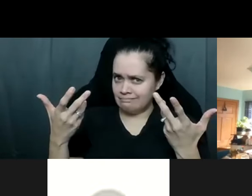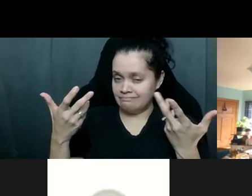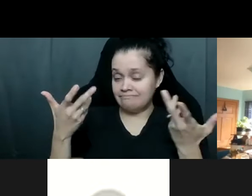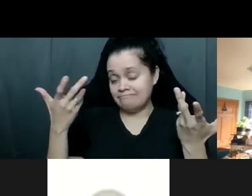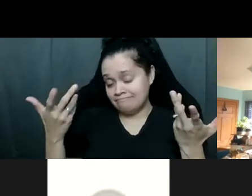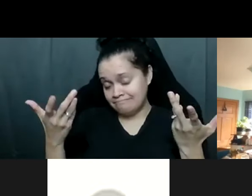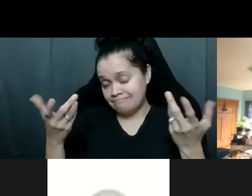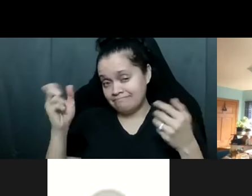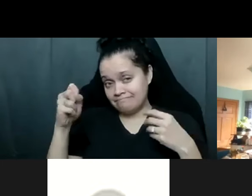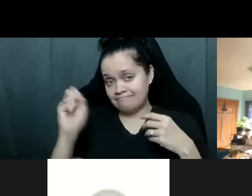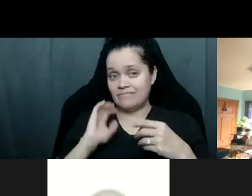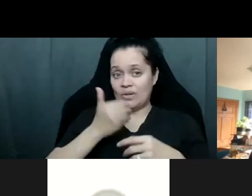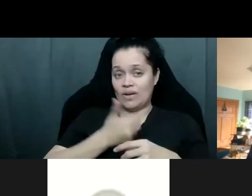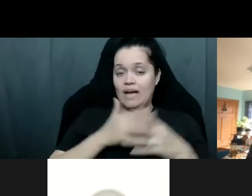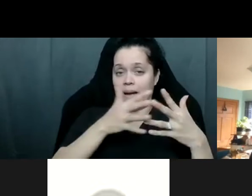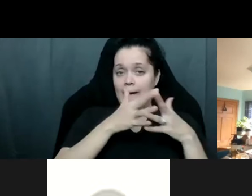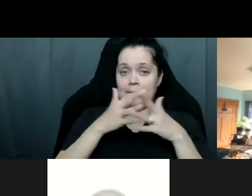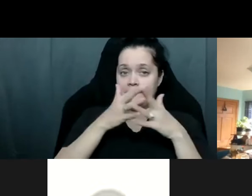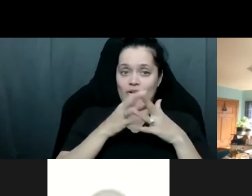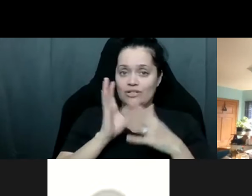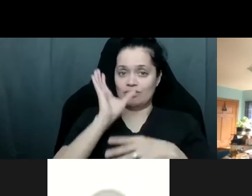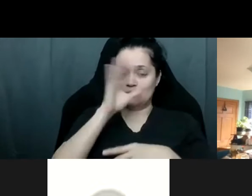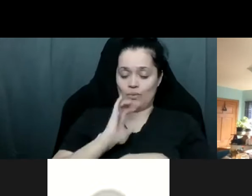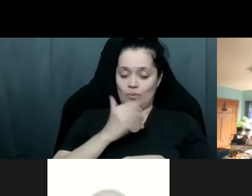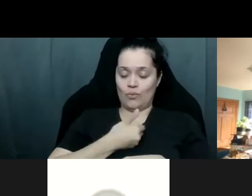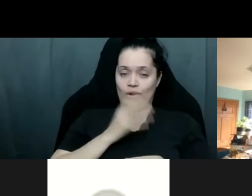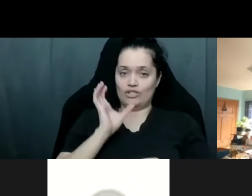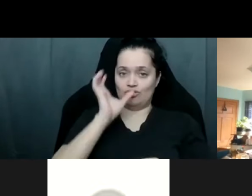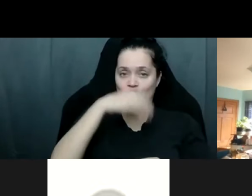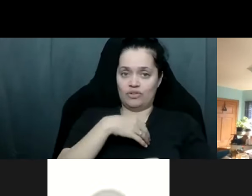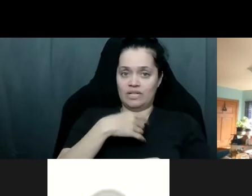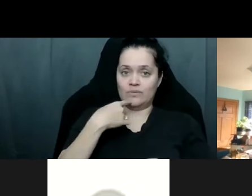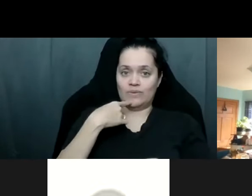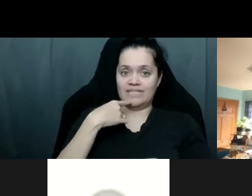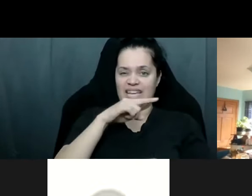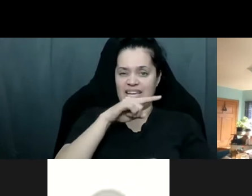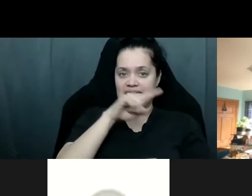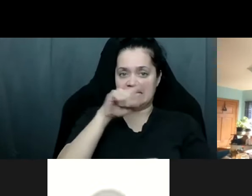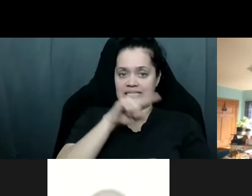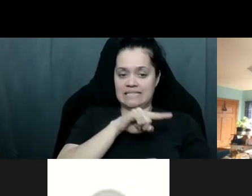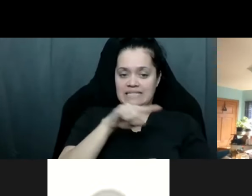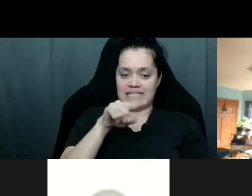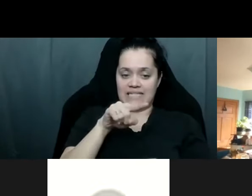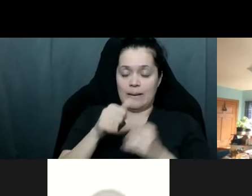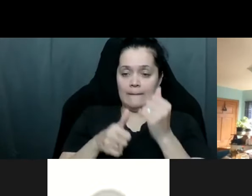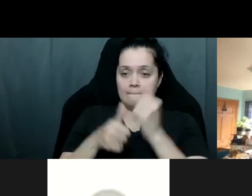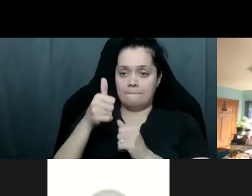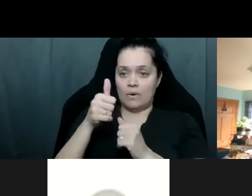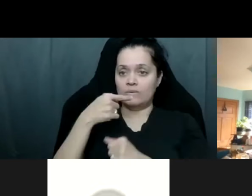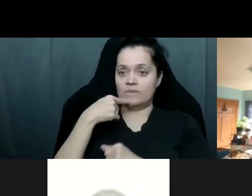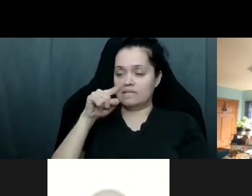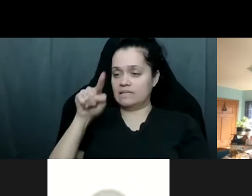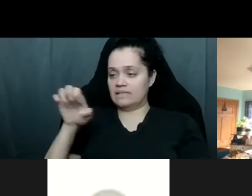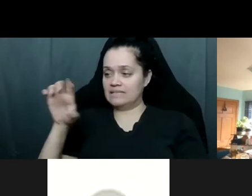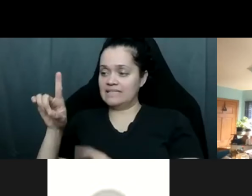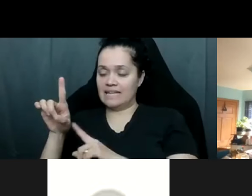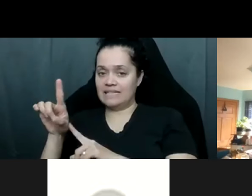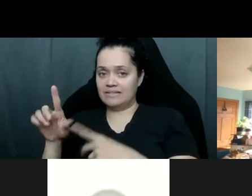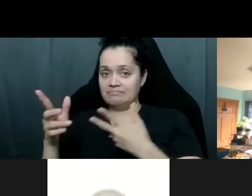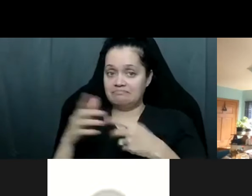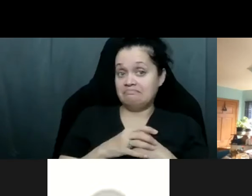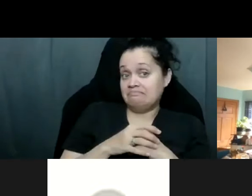Yeah, it's us, Americans. We're the ones who say Z. Most everywhere else, it's Z.